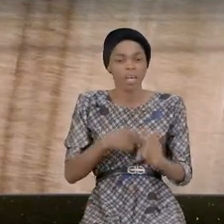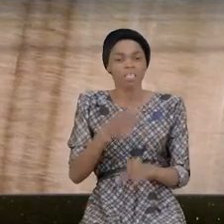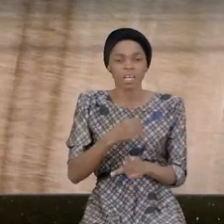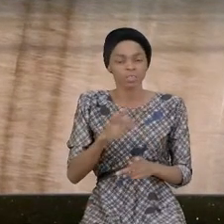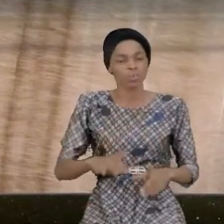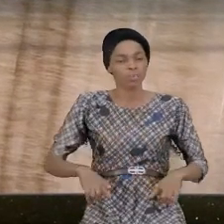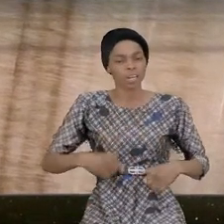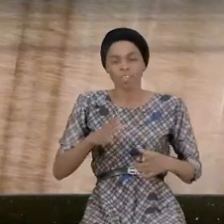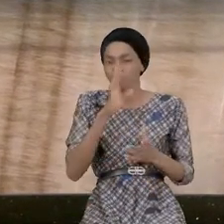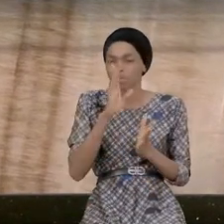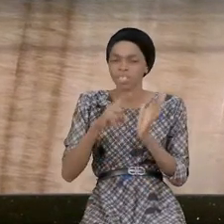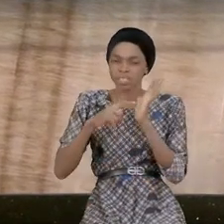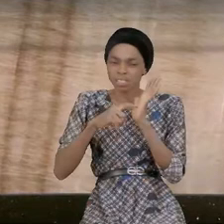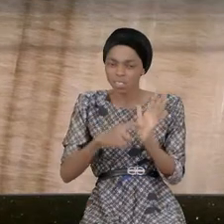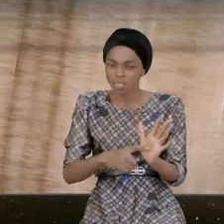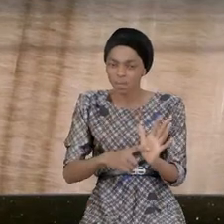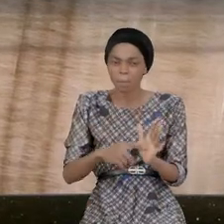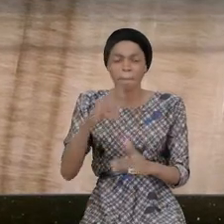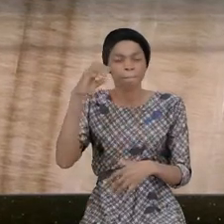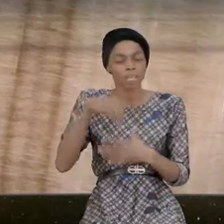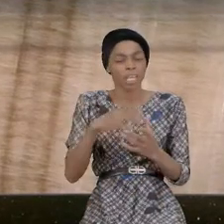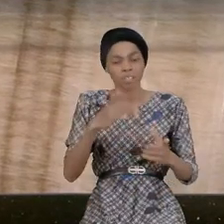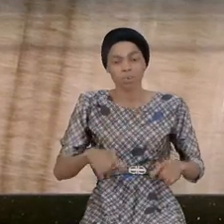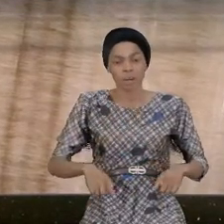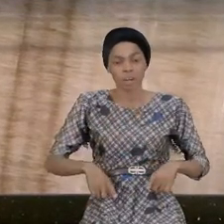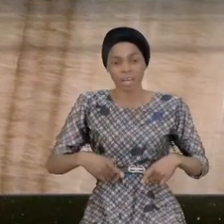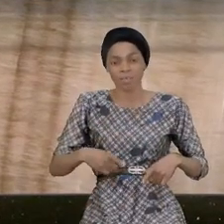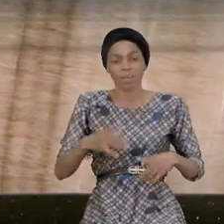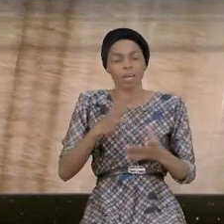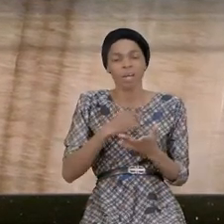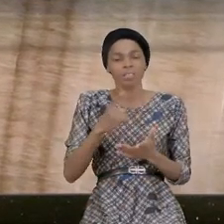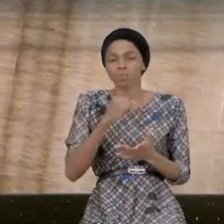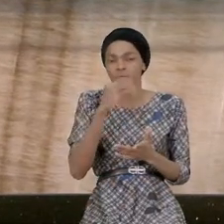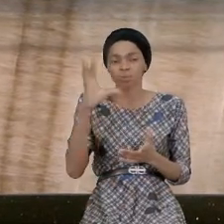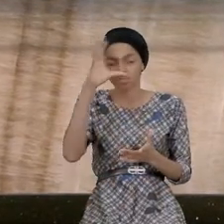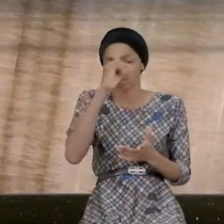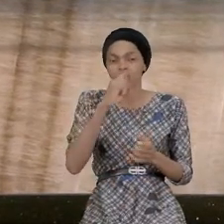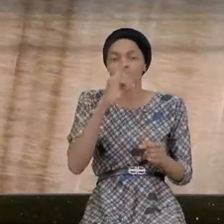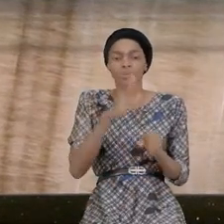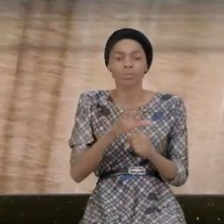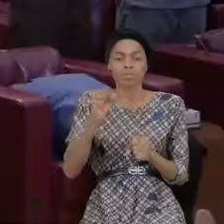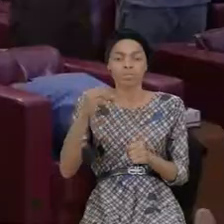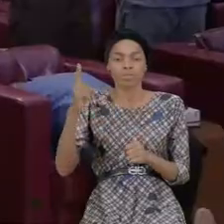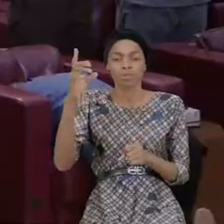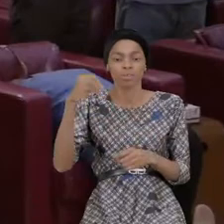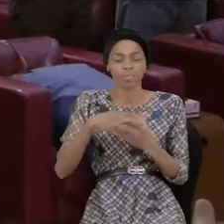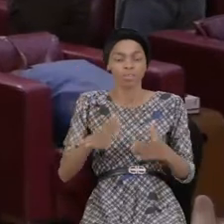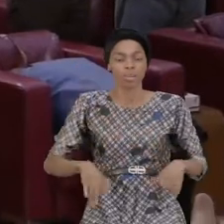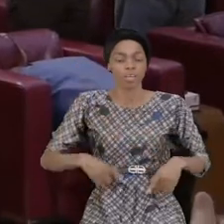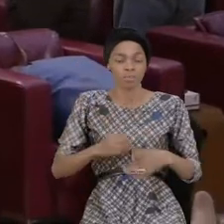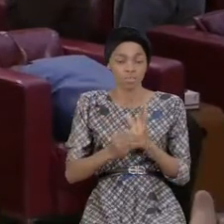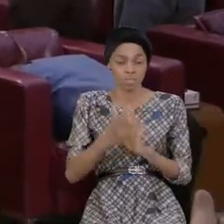life. You'll never miss, you'll not miss the promises of God in your life, in Jesus' name.